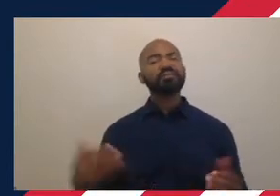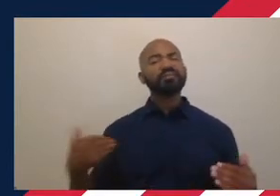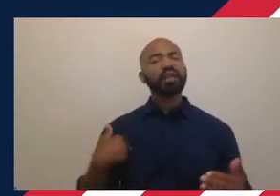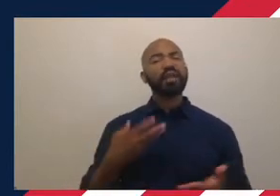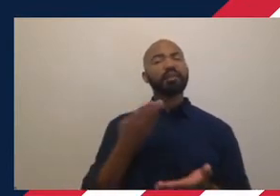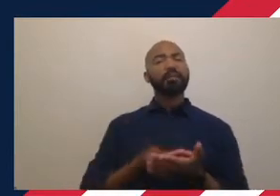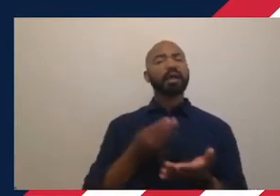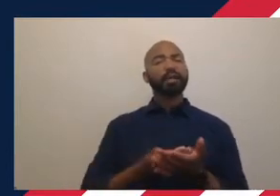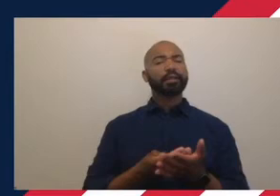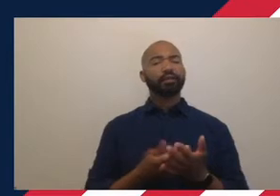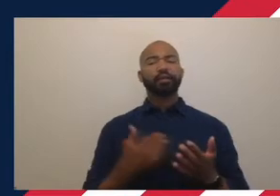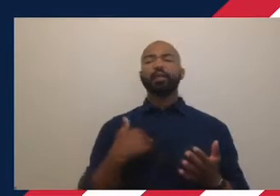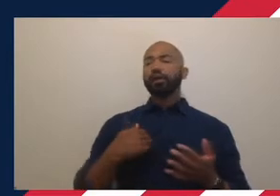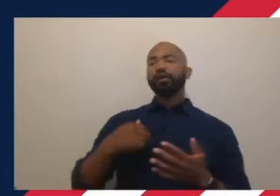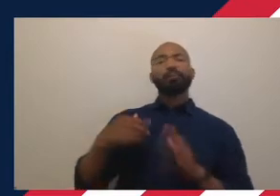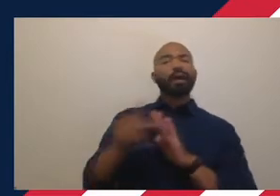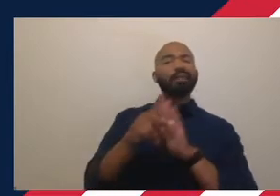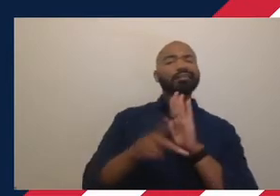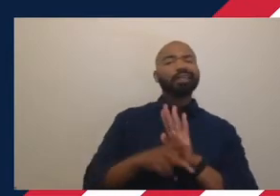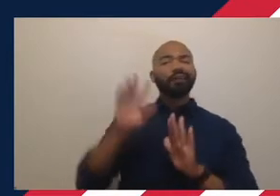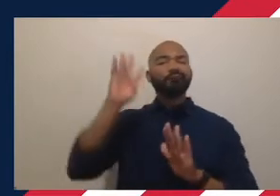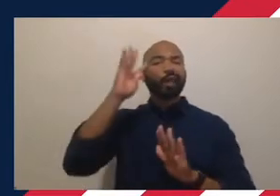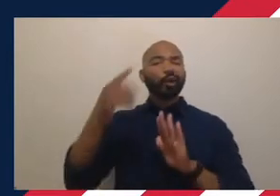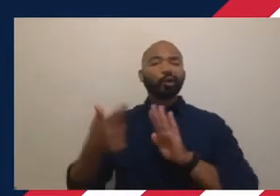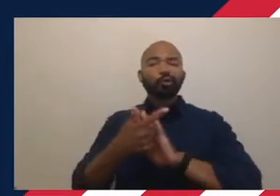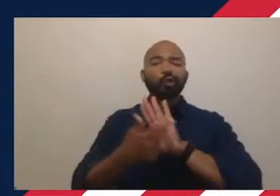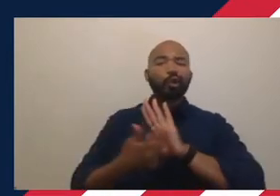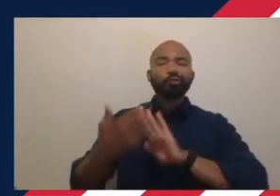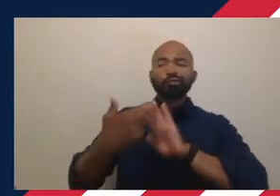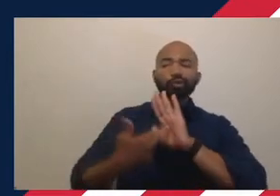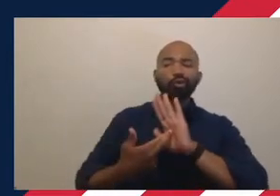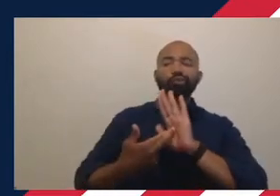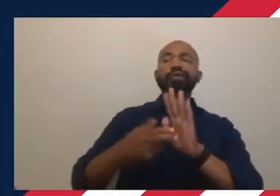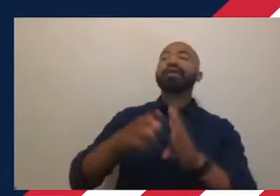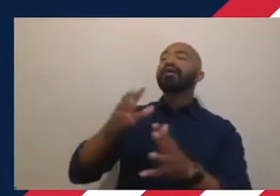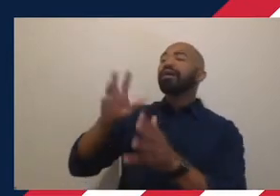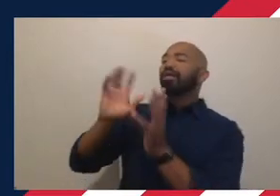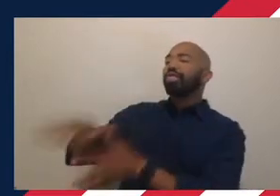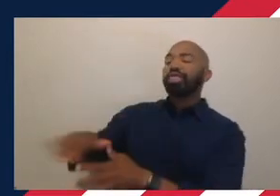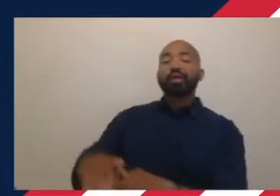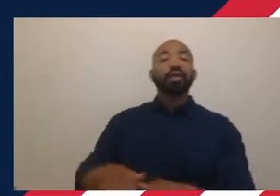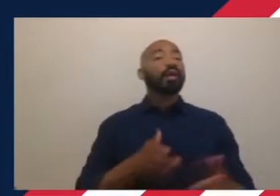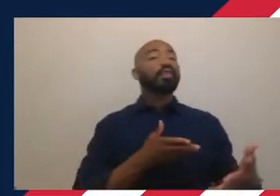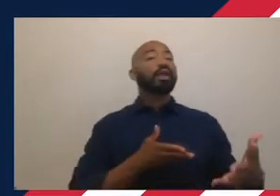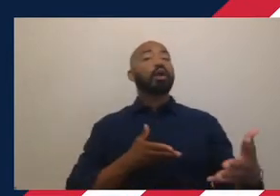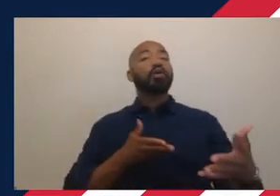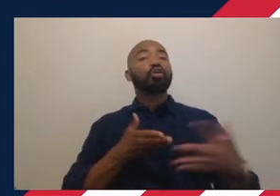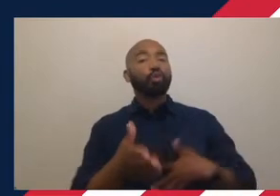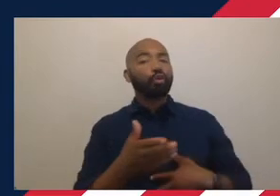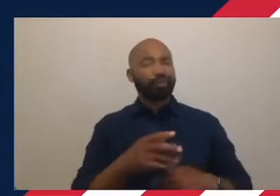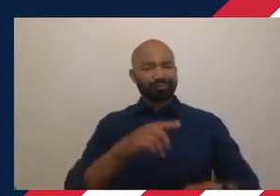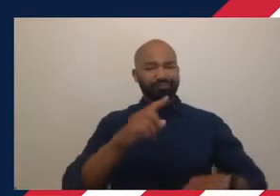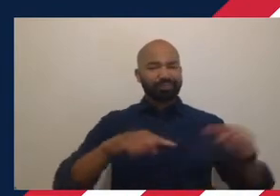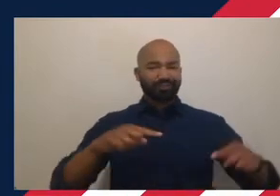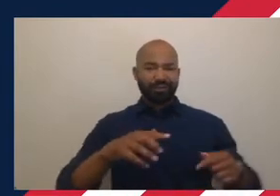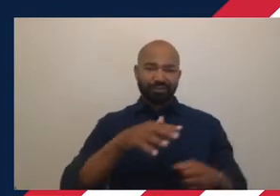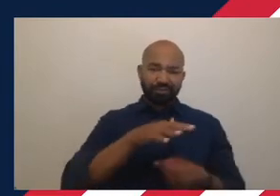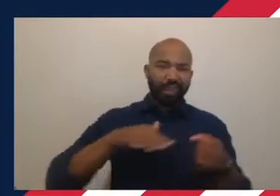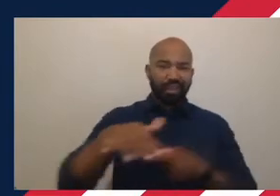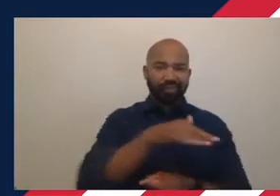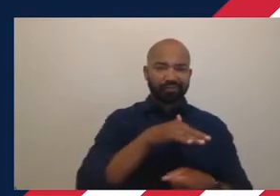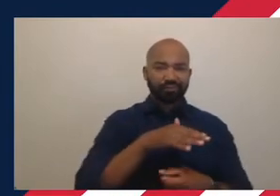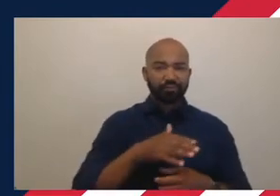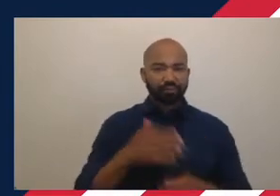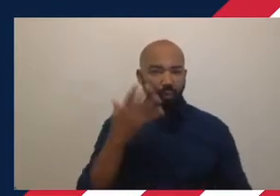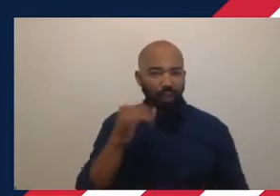federal regulations and policies in order to get the material through BLM lands, parklands. But why couldn't we do